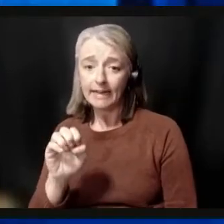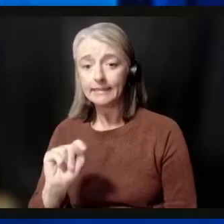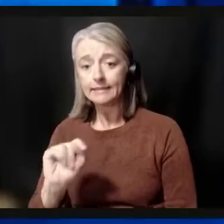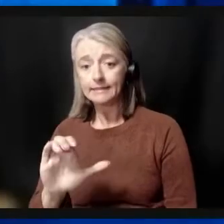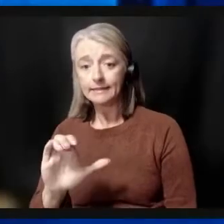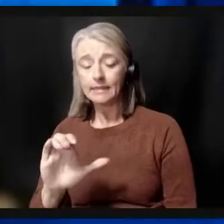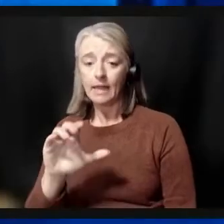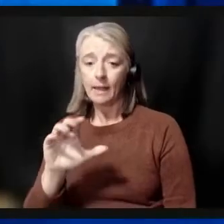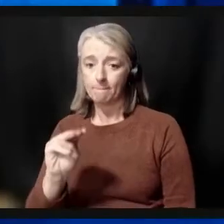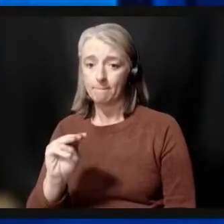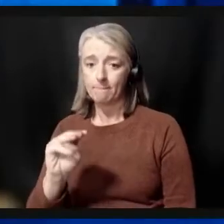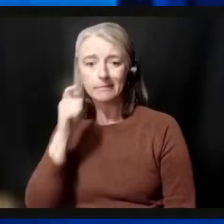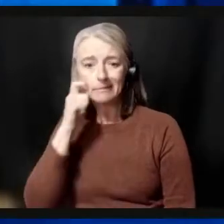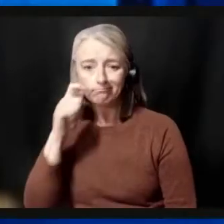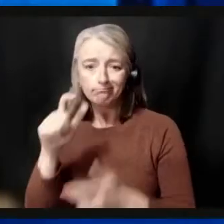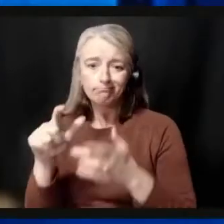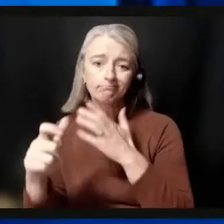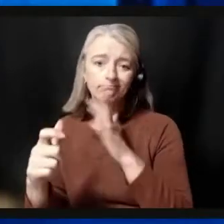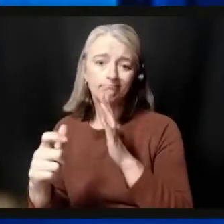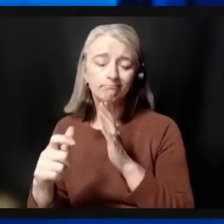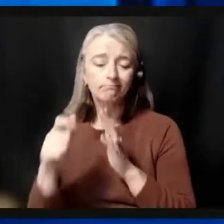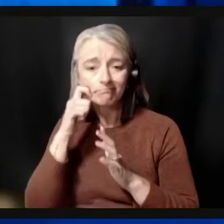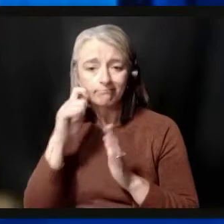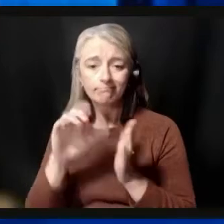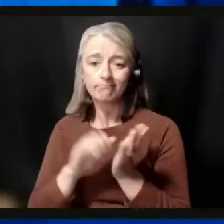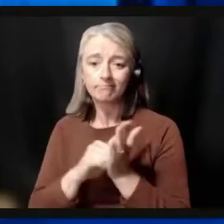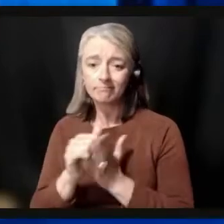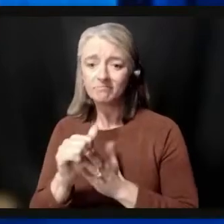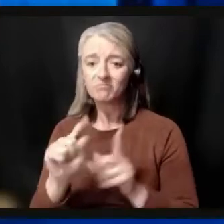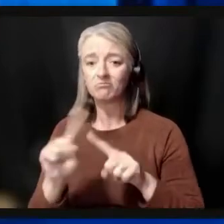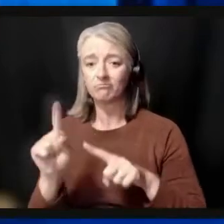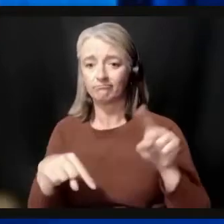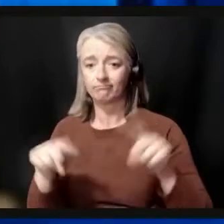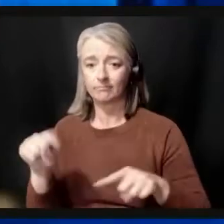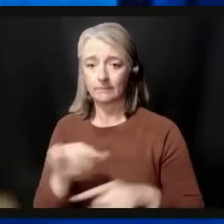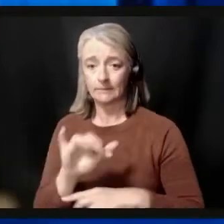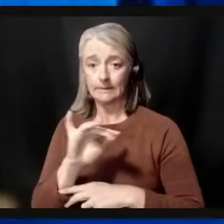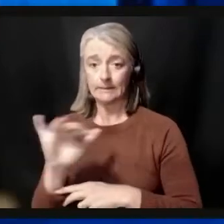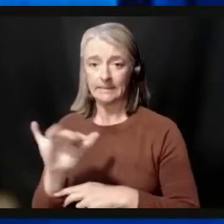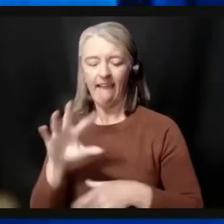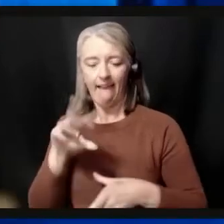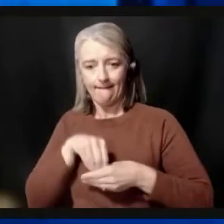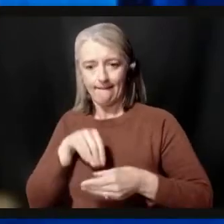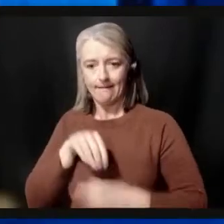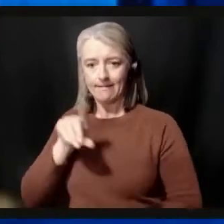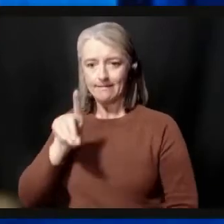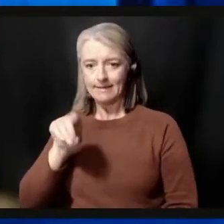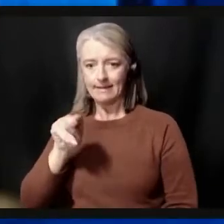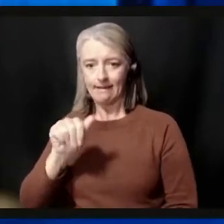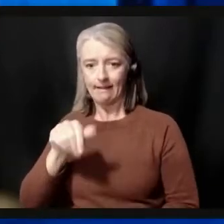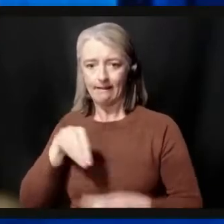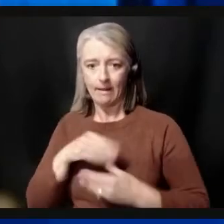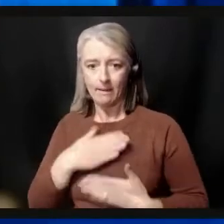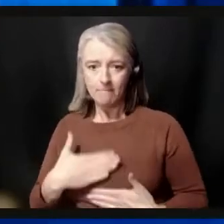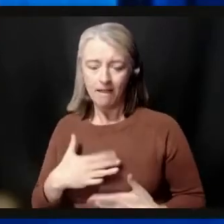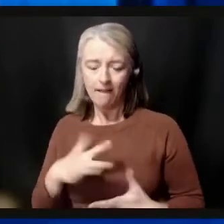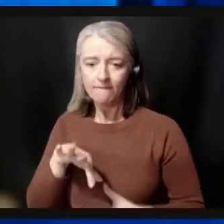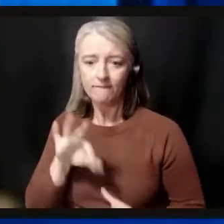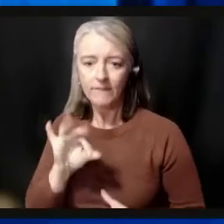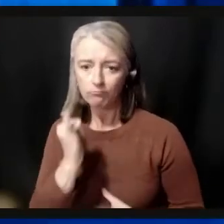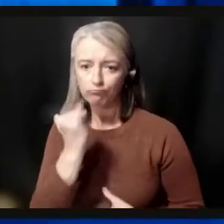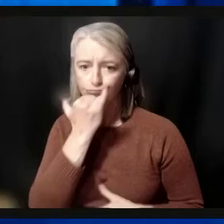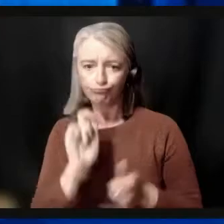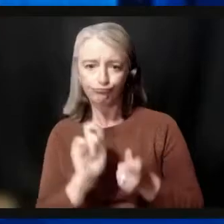that's expanding. So this is a test that looks at the spelling of your DNA to find an error and to help us really interpret what the risk